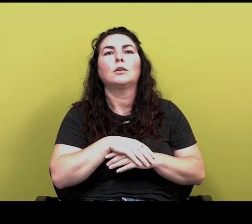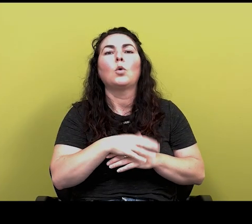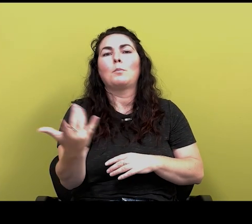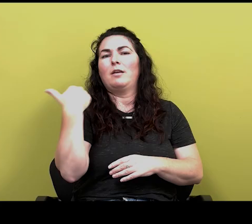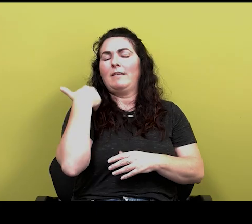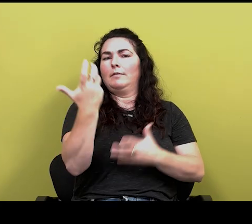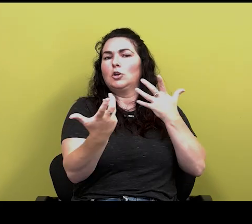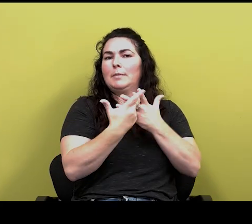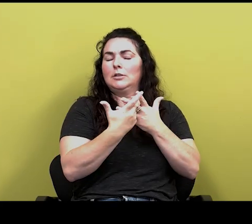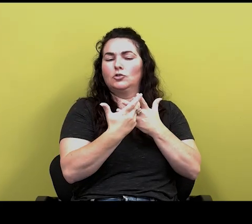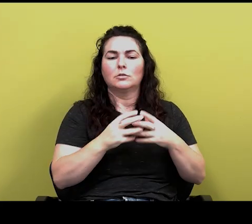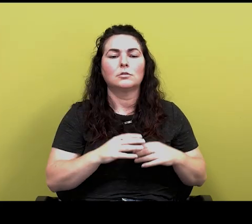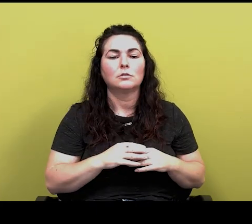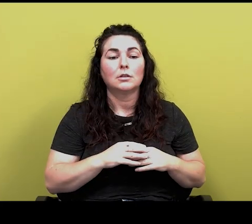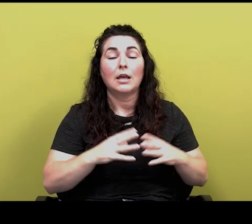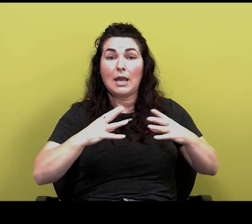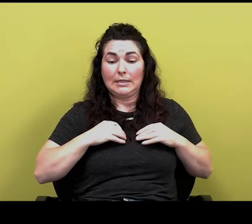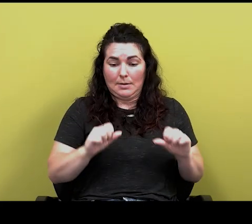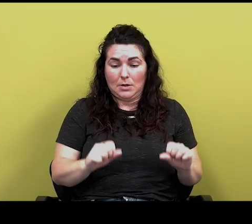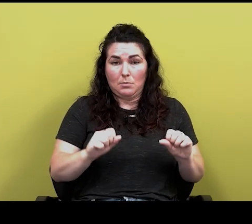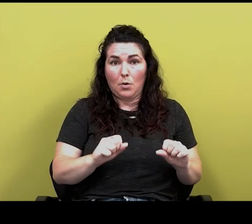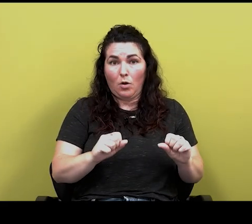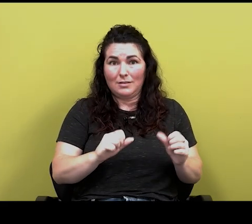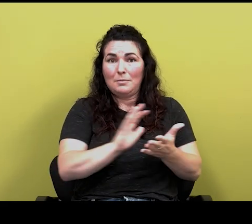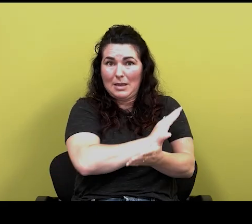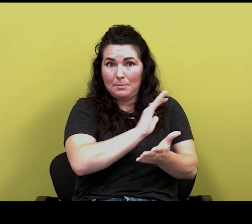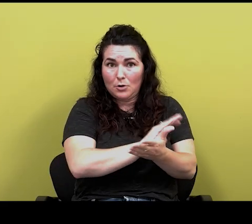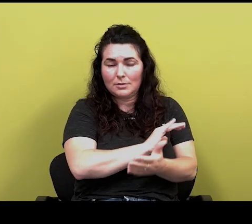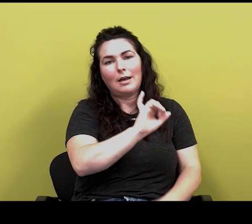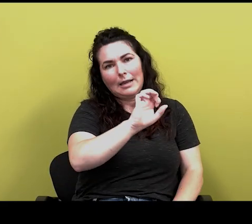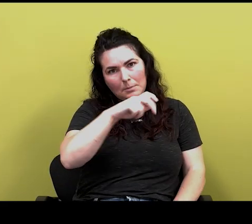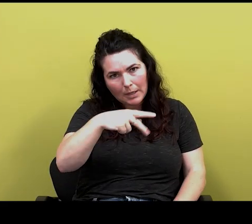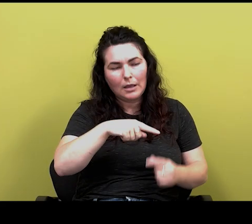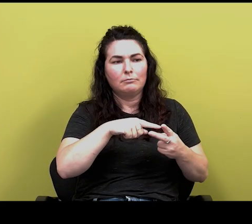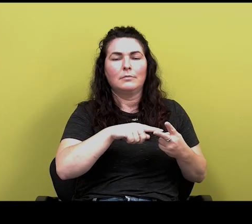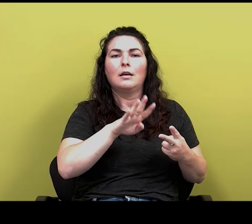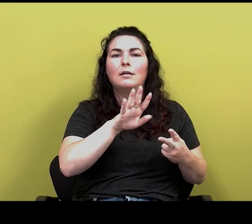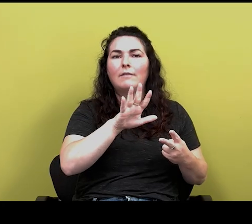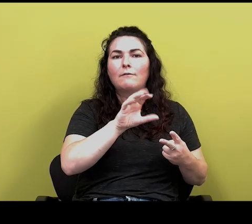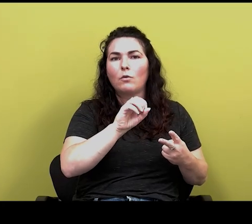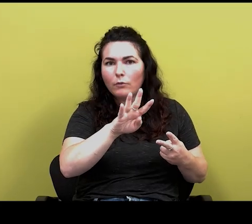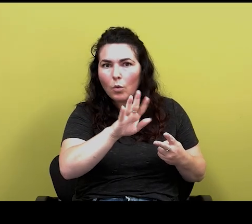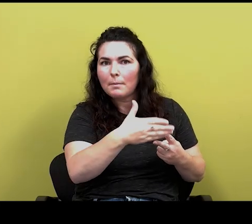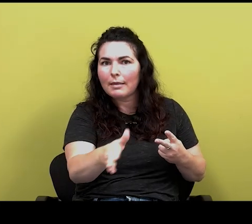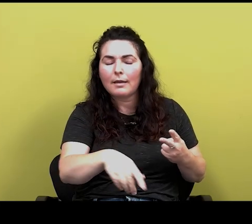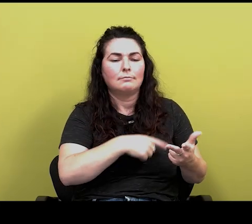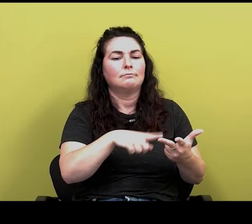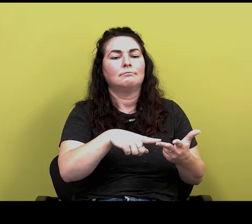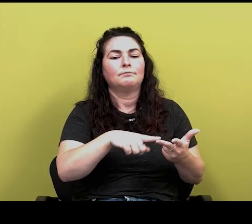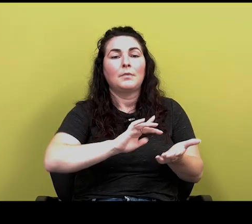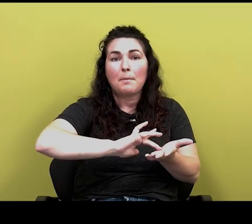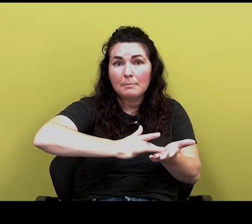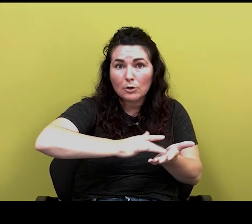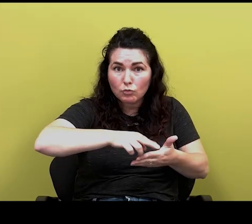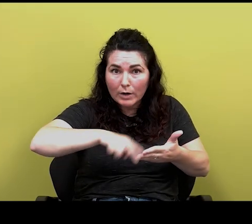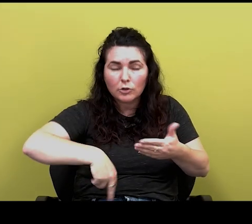accommodations. Examples of acceptable disability documentation include an IEP or a 504 plan, medical records